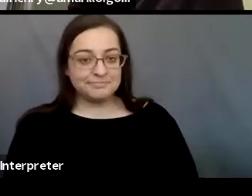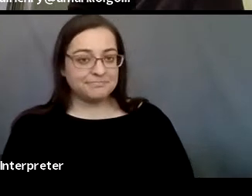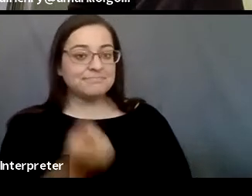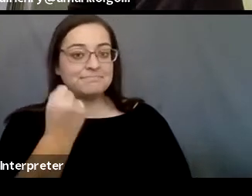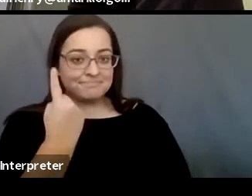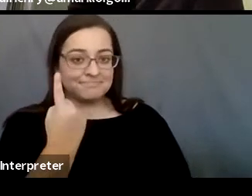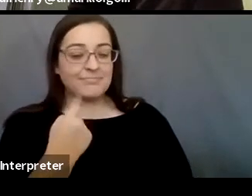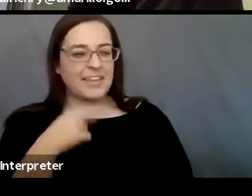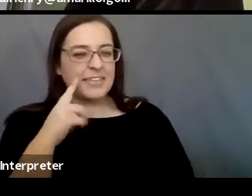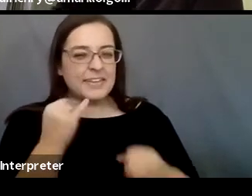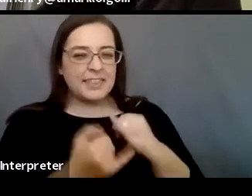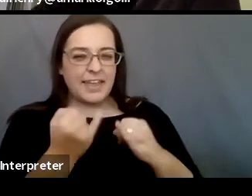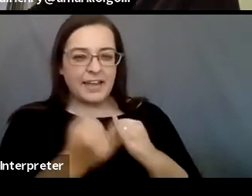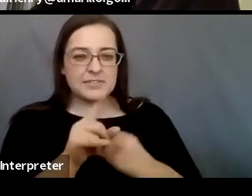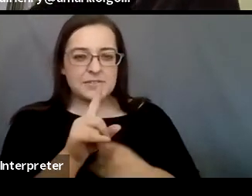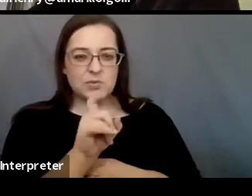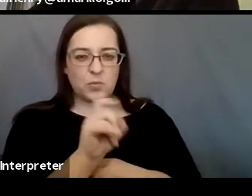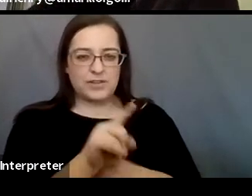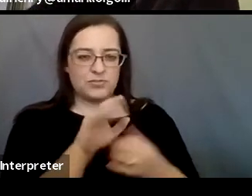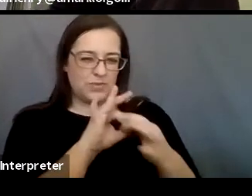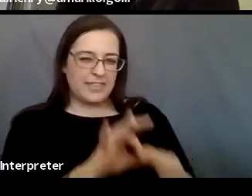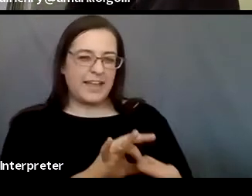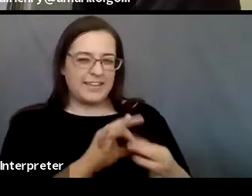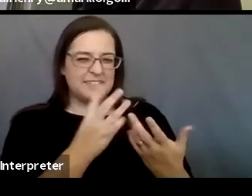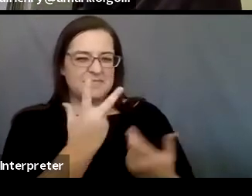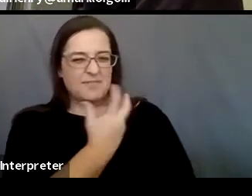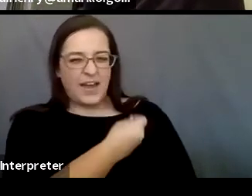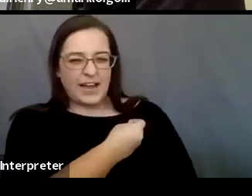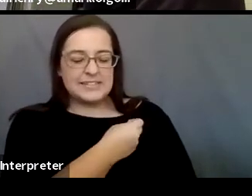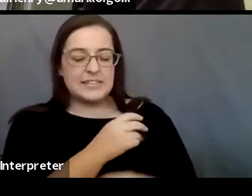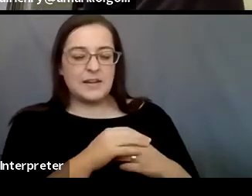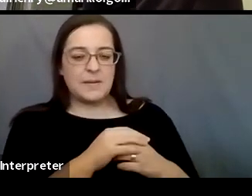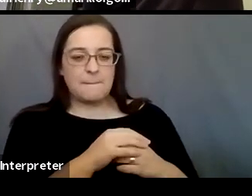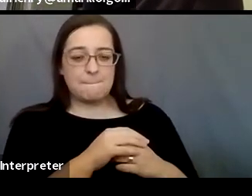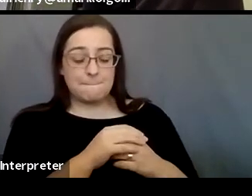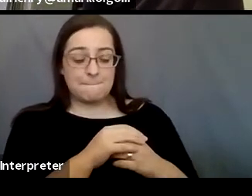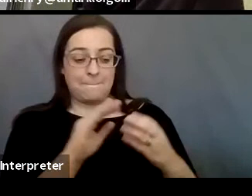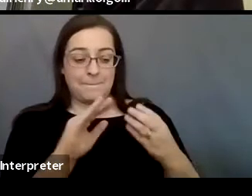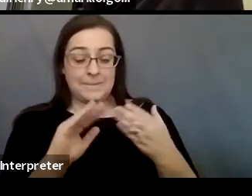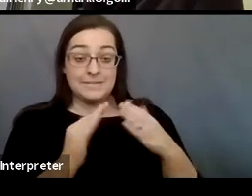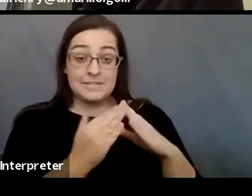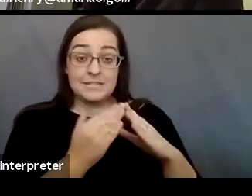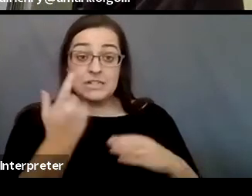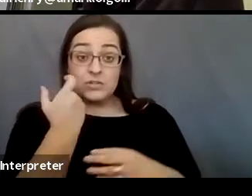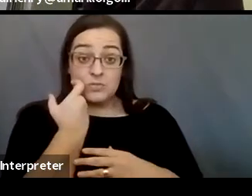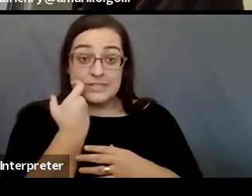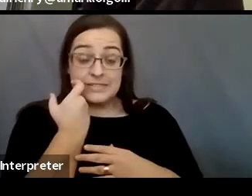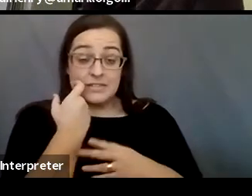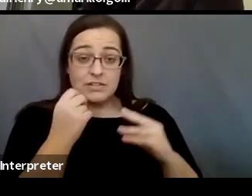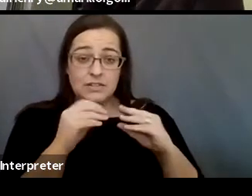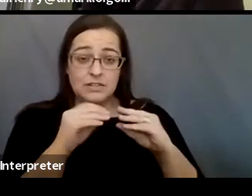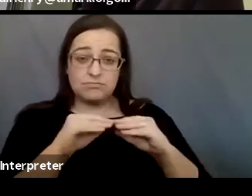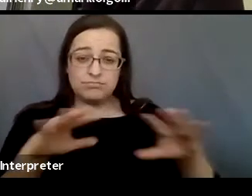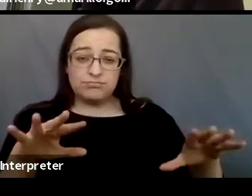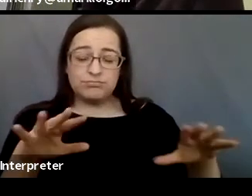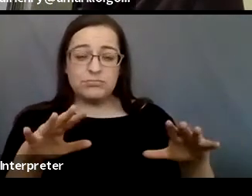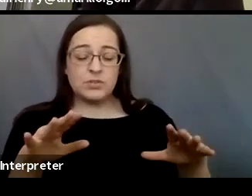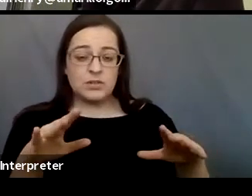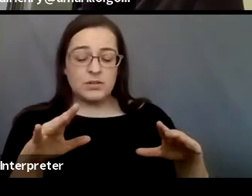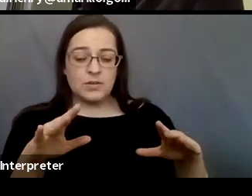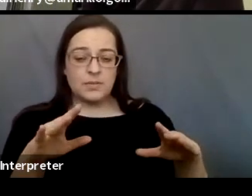Absolutely. And I guess the last question that I have on that is the city recently released a news release